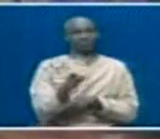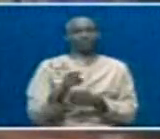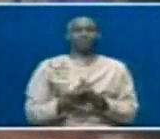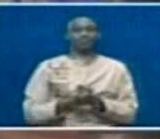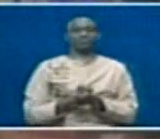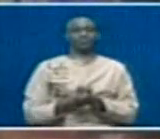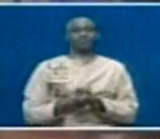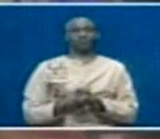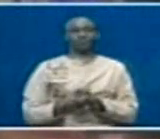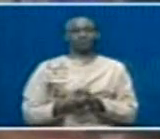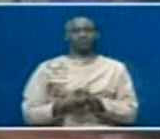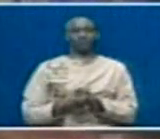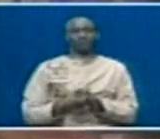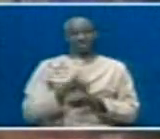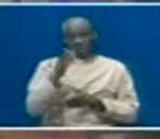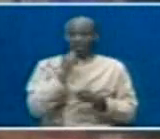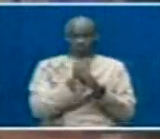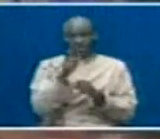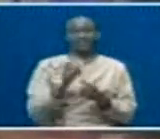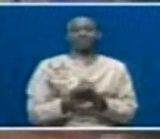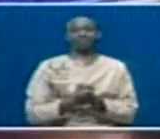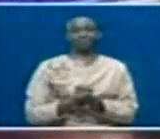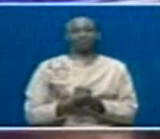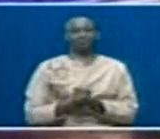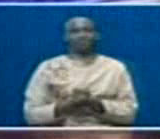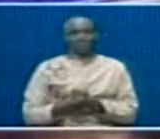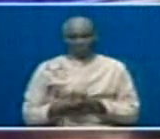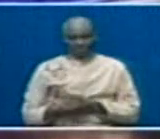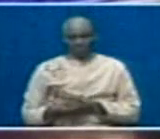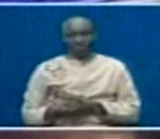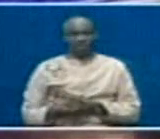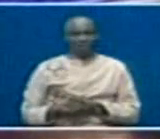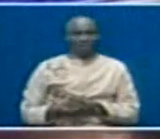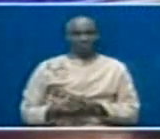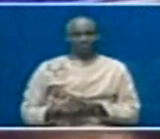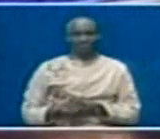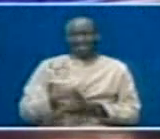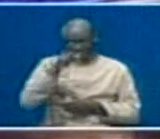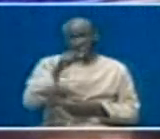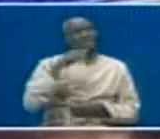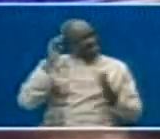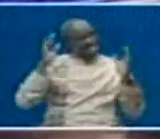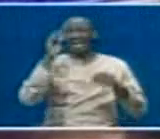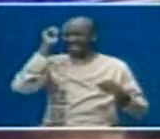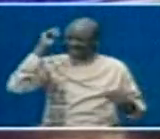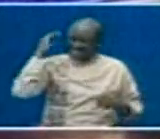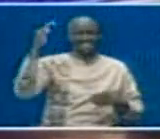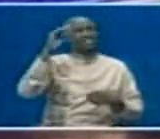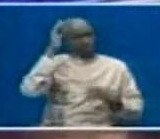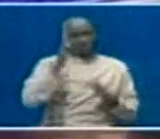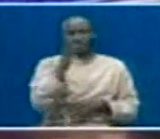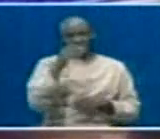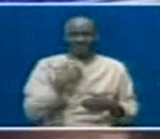Yeah. You know? So that's where we're gonna go. Yeah. Is he the greatest author? Is he the greatest Kenya has ever produced or will produce?